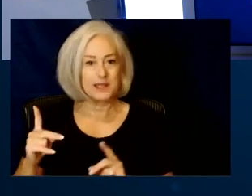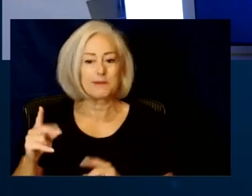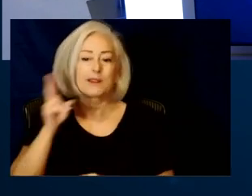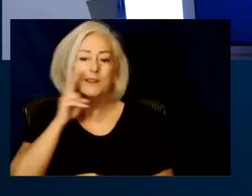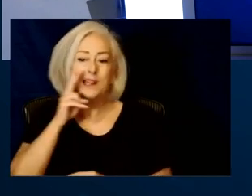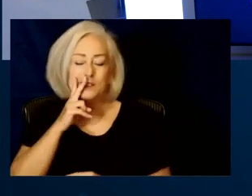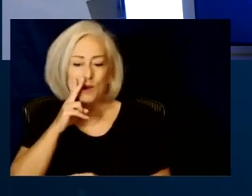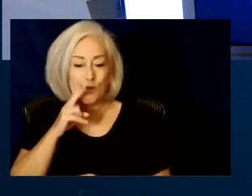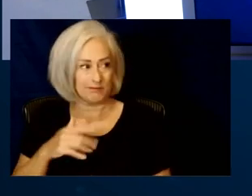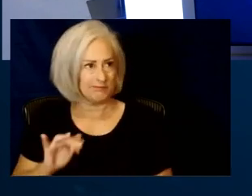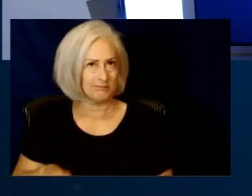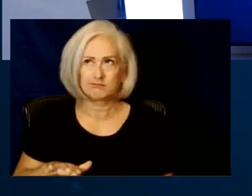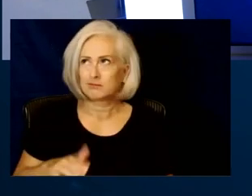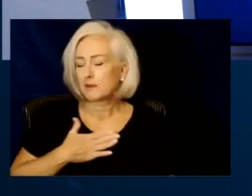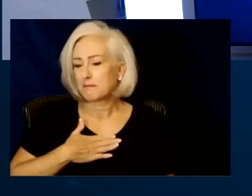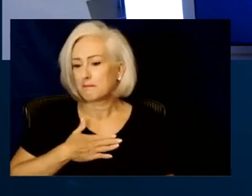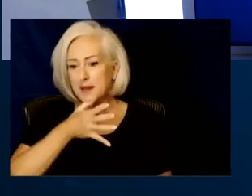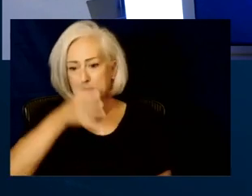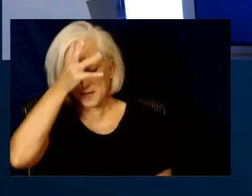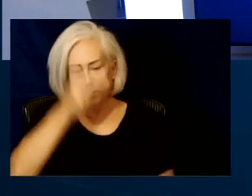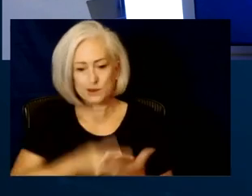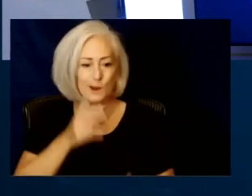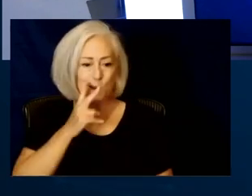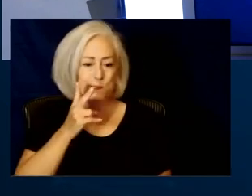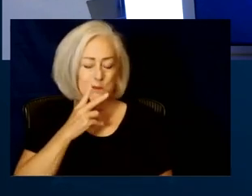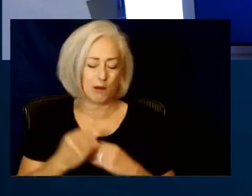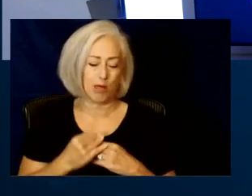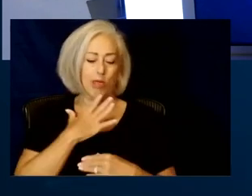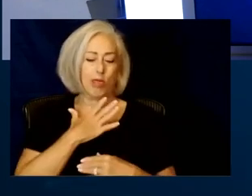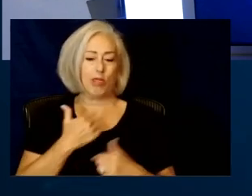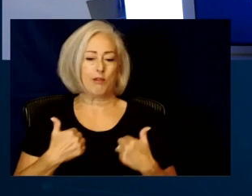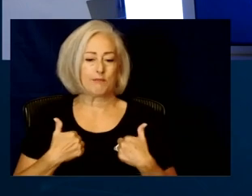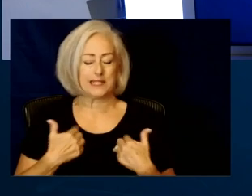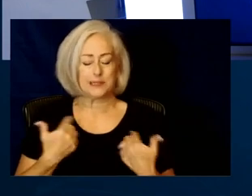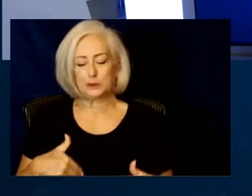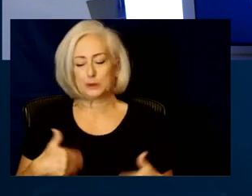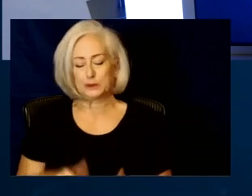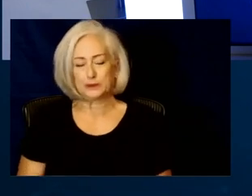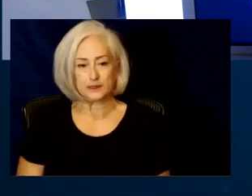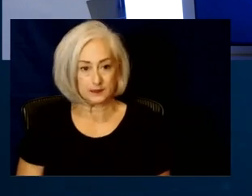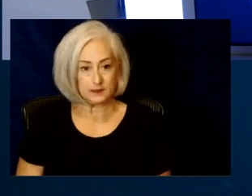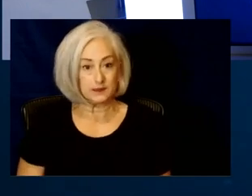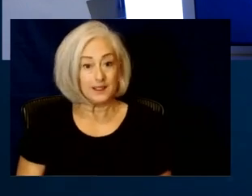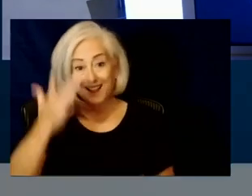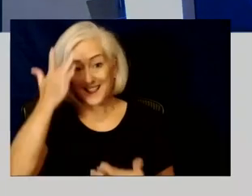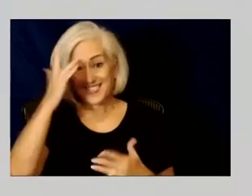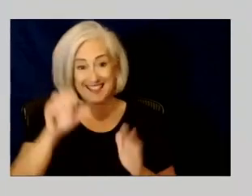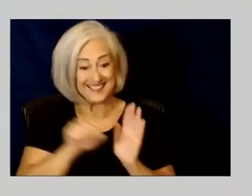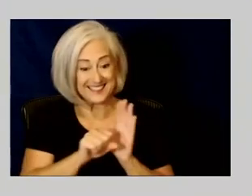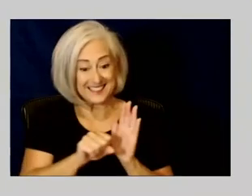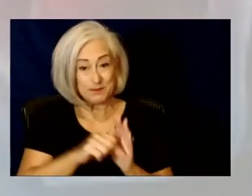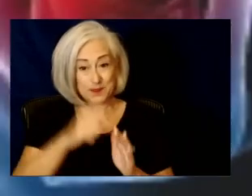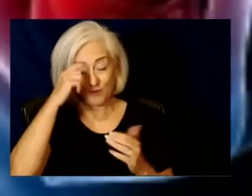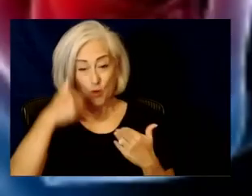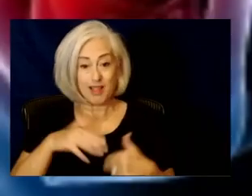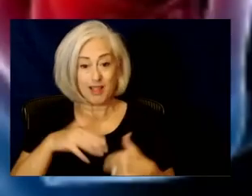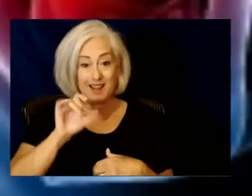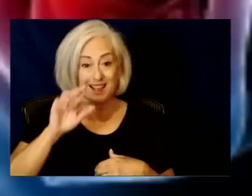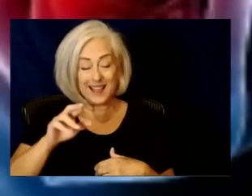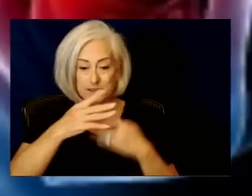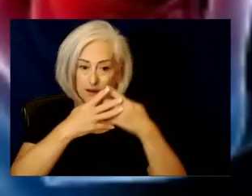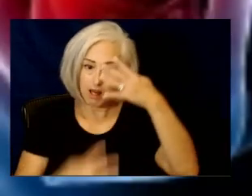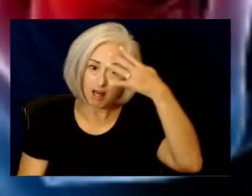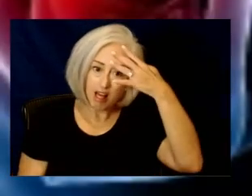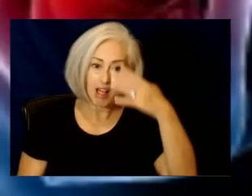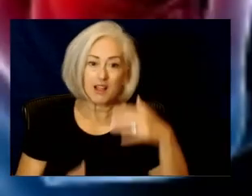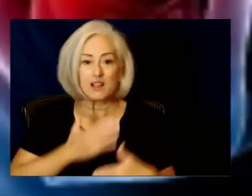get me someday. So, Dr. Castro, the list of symptoms for lung cancer is really long. Chest pain that worsens with coughing, laughing